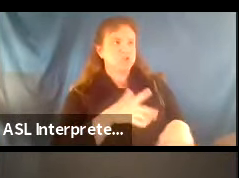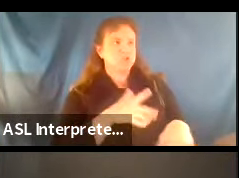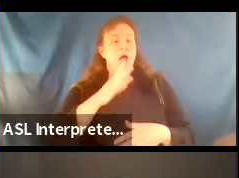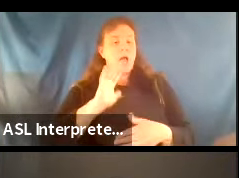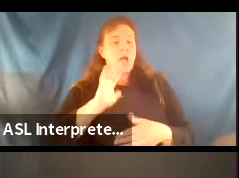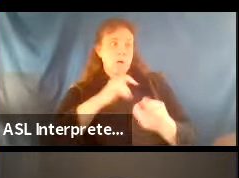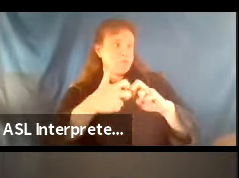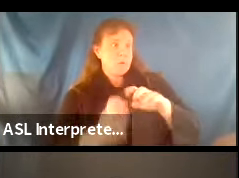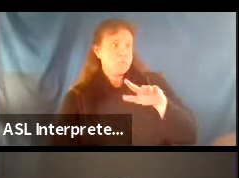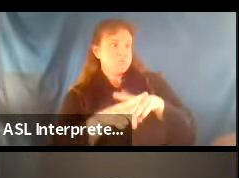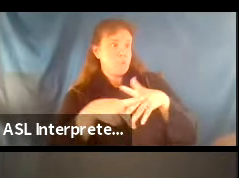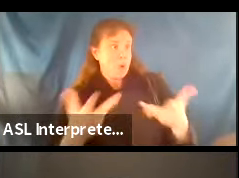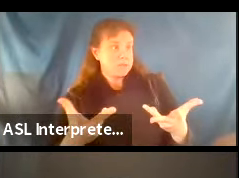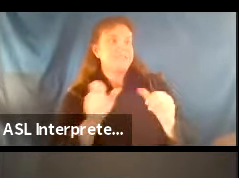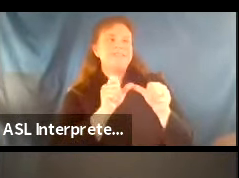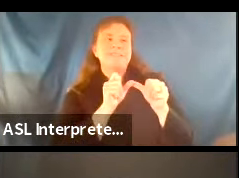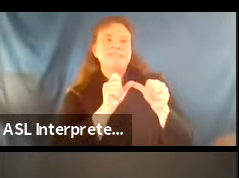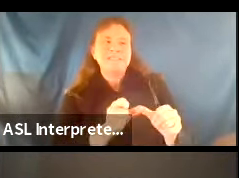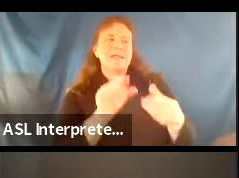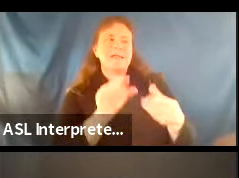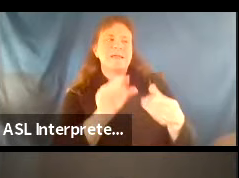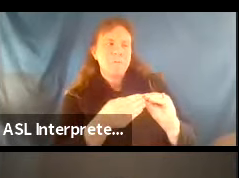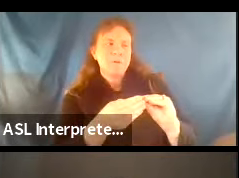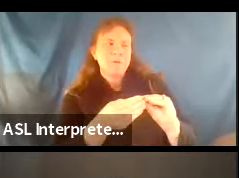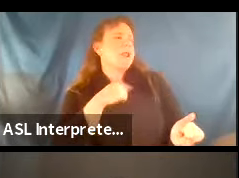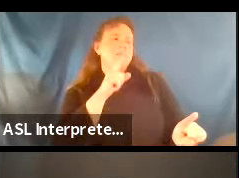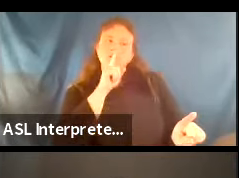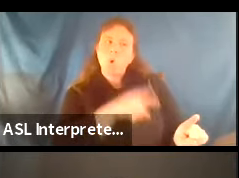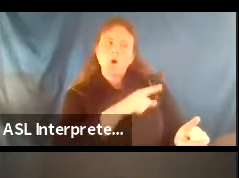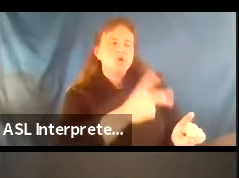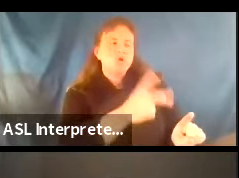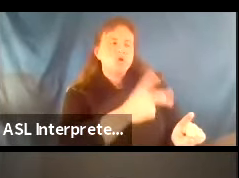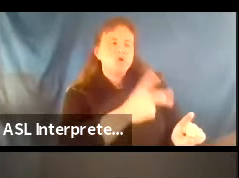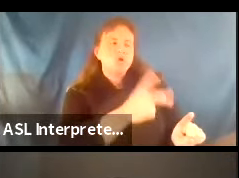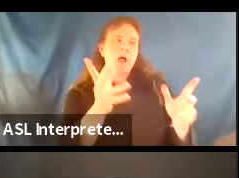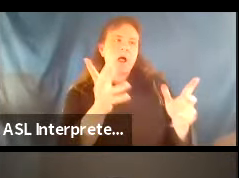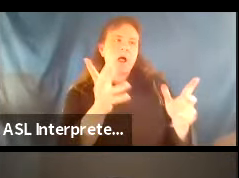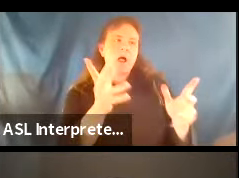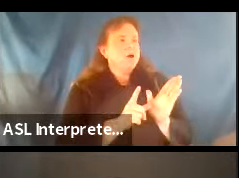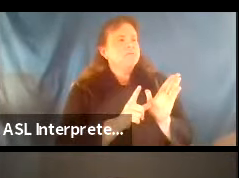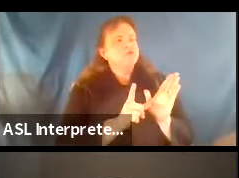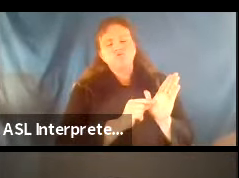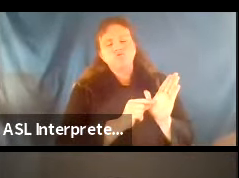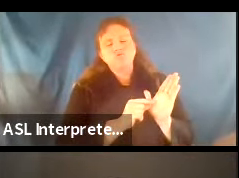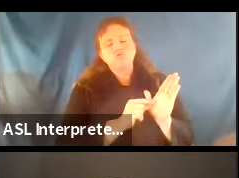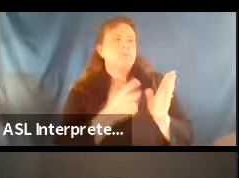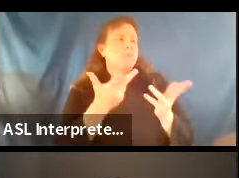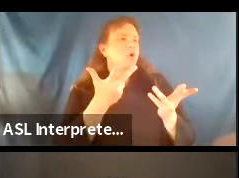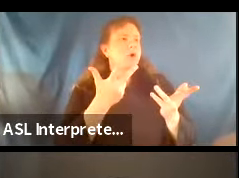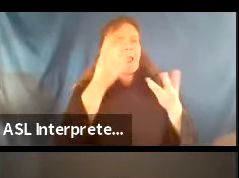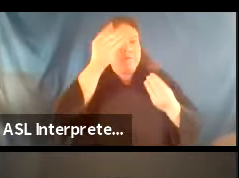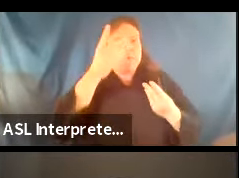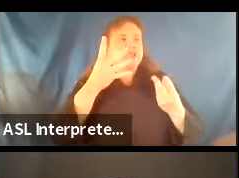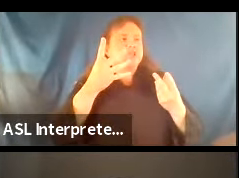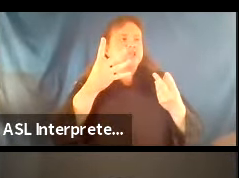I'm sure it is not lost on you. You've seen lots of headlines around the fact that data has not been consistently reported. It's been